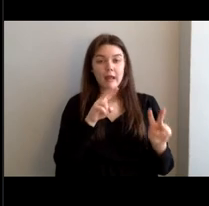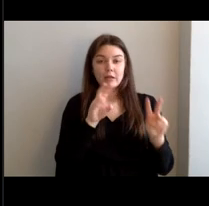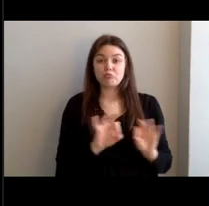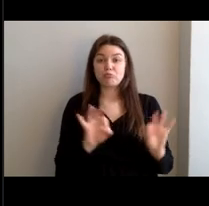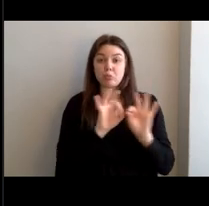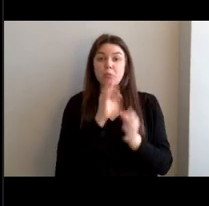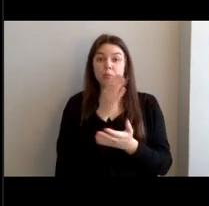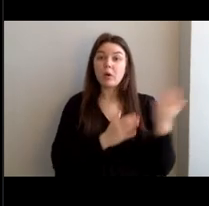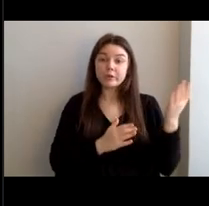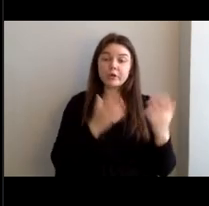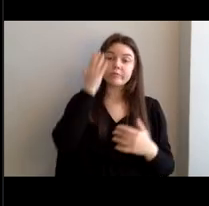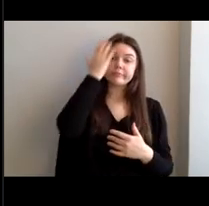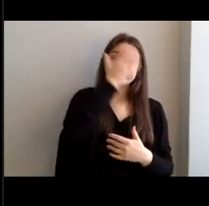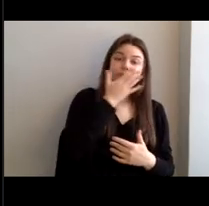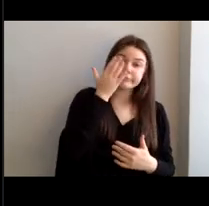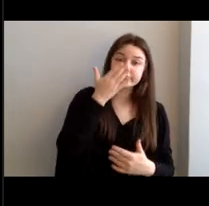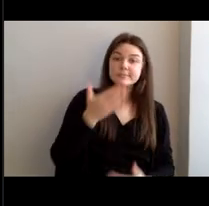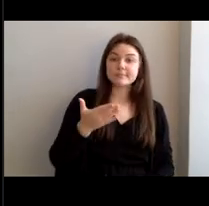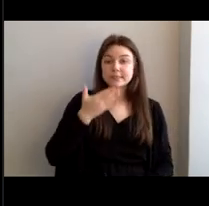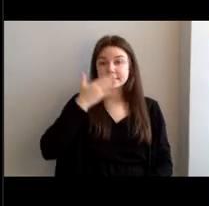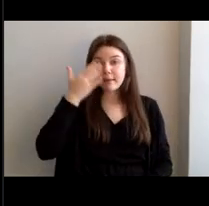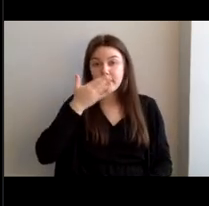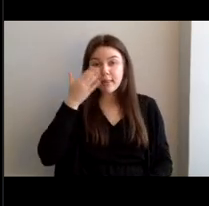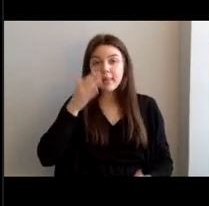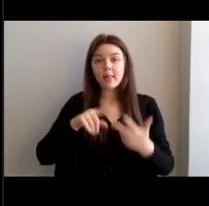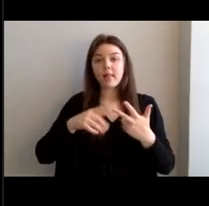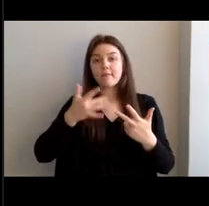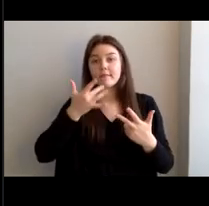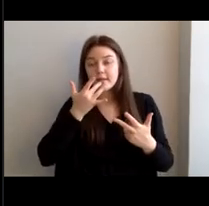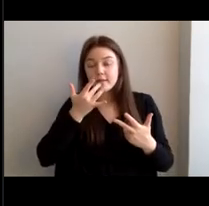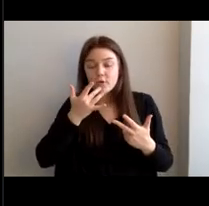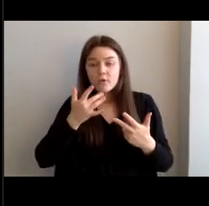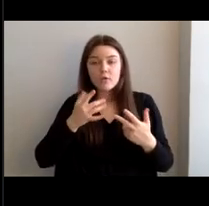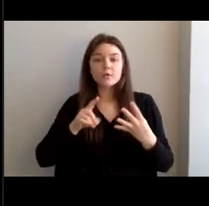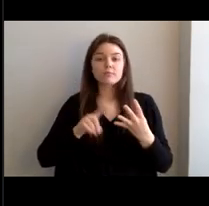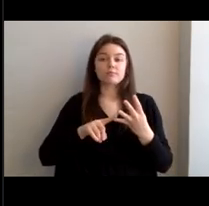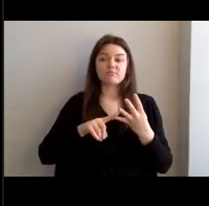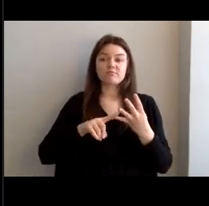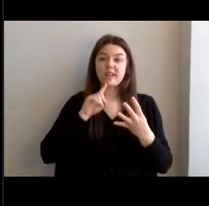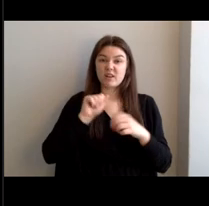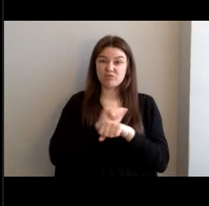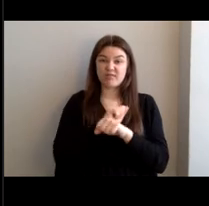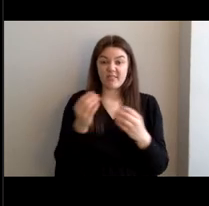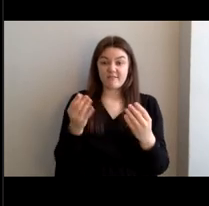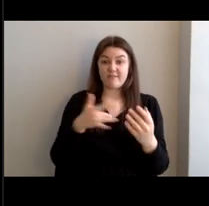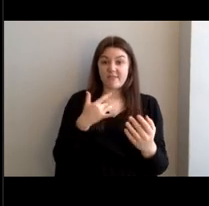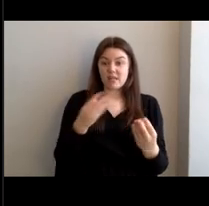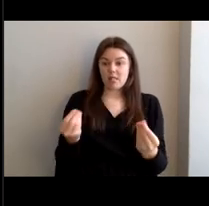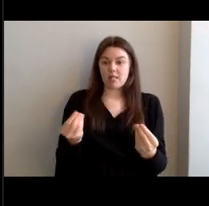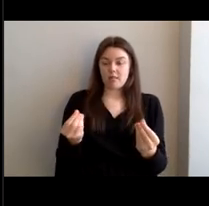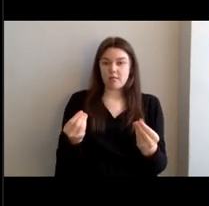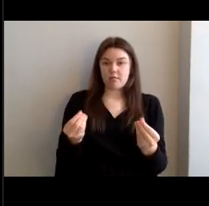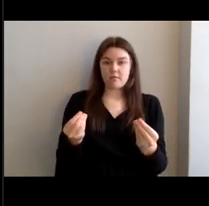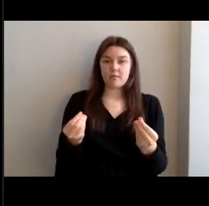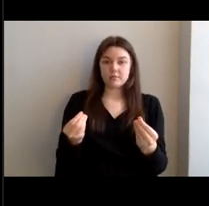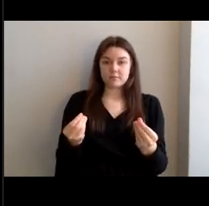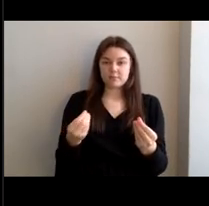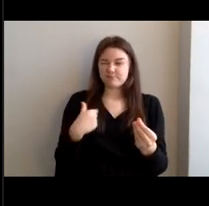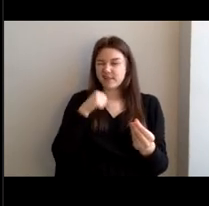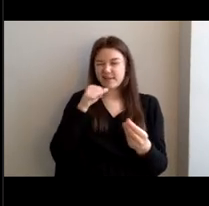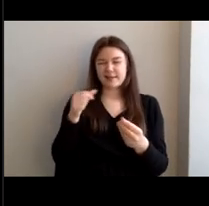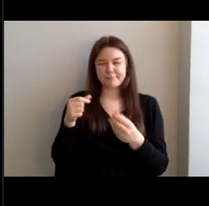as appearance and odor, flavor, and actually texture as well, that I didn't really get